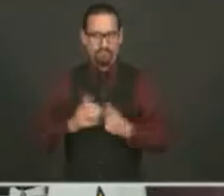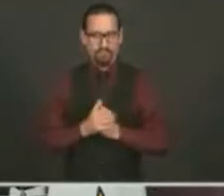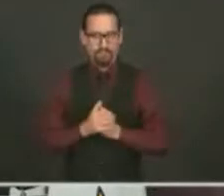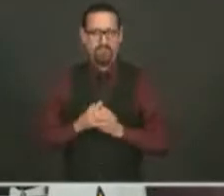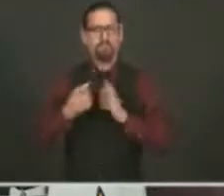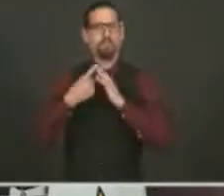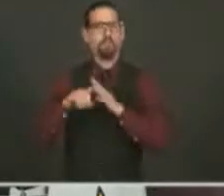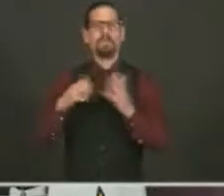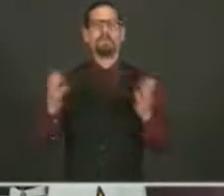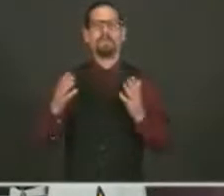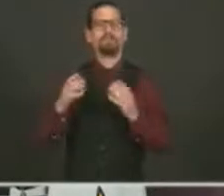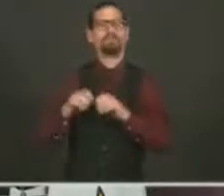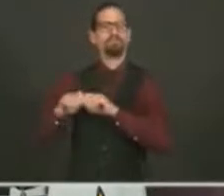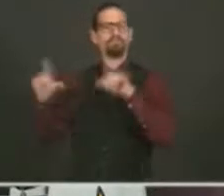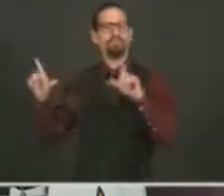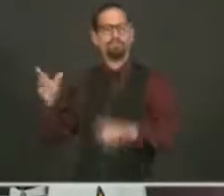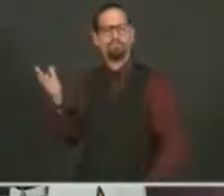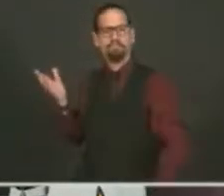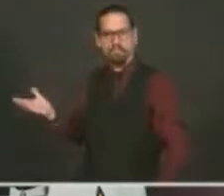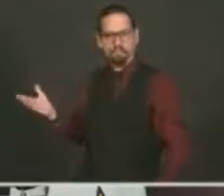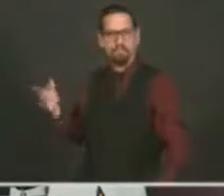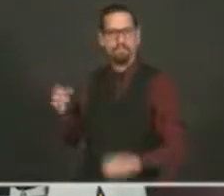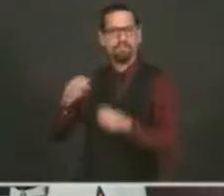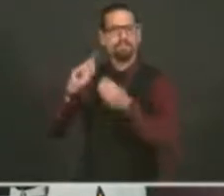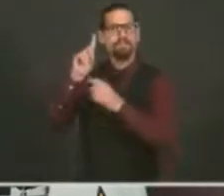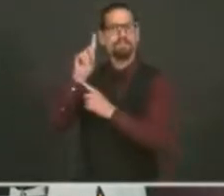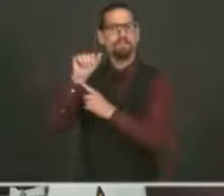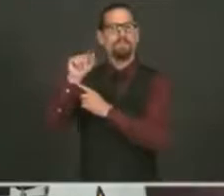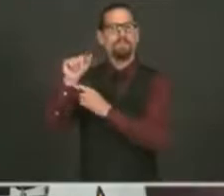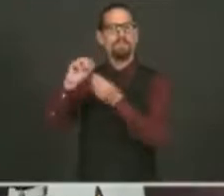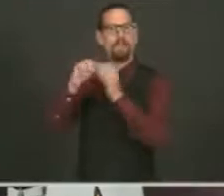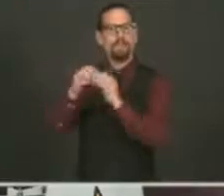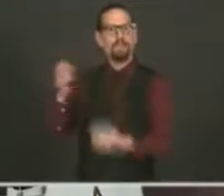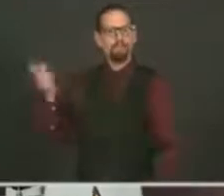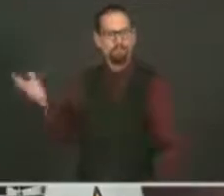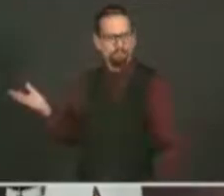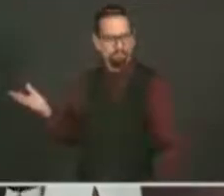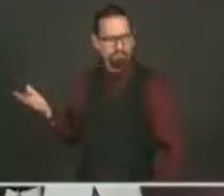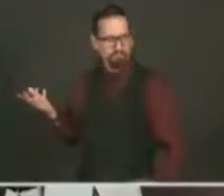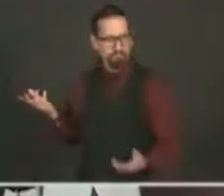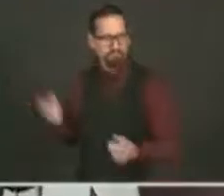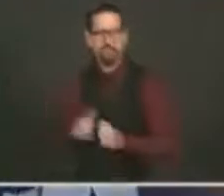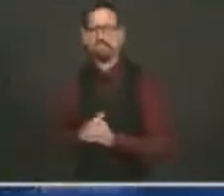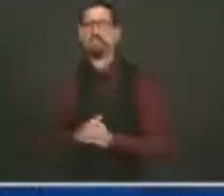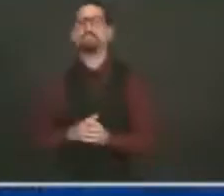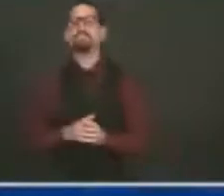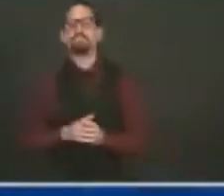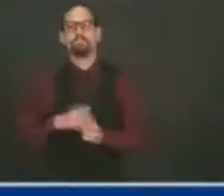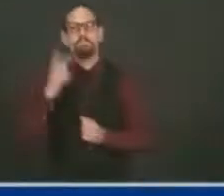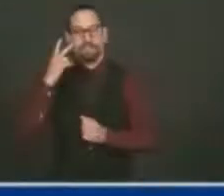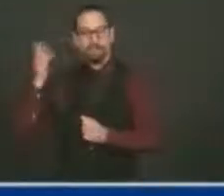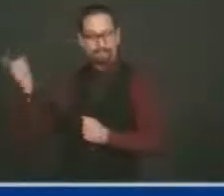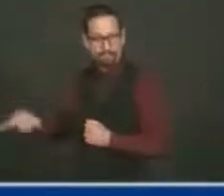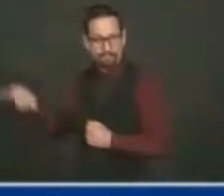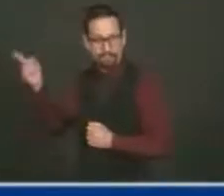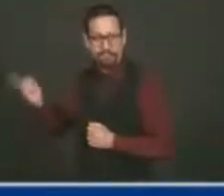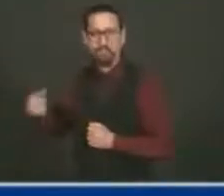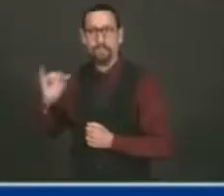up on the screen, put the dashboard on the screen. I want to spend most of our time